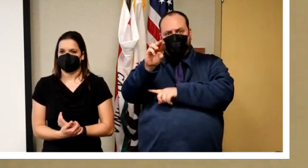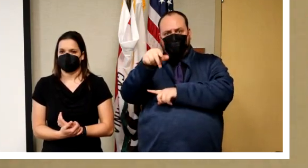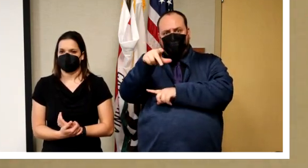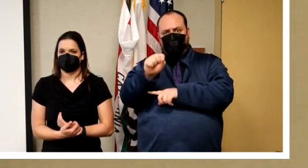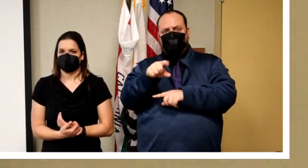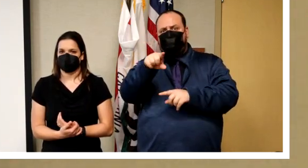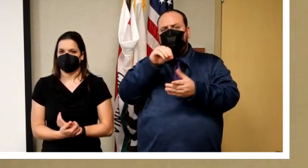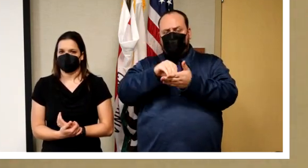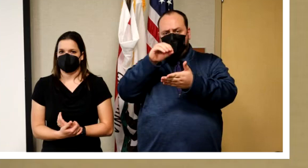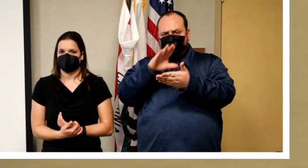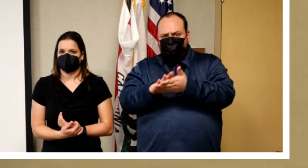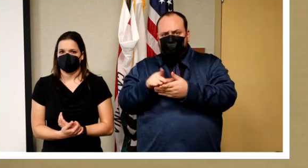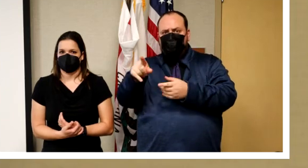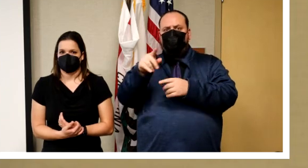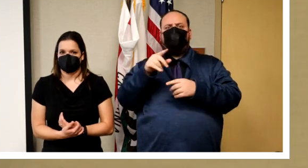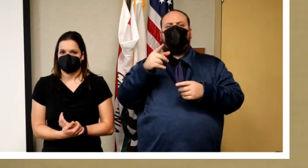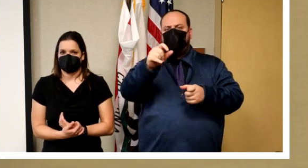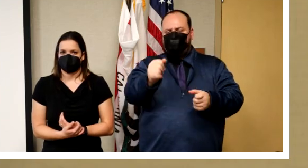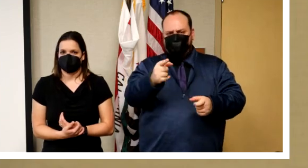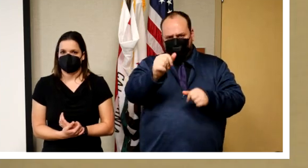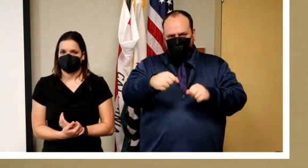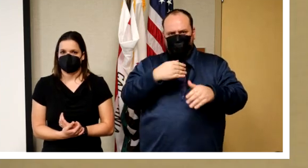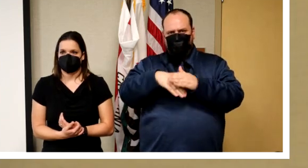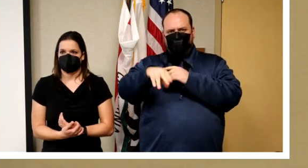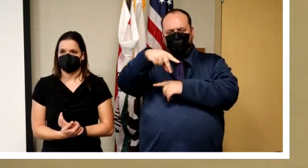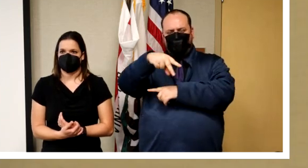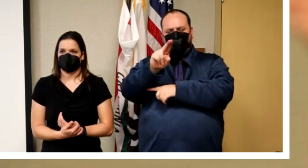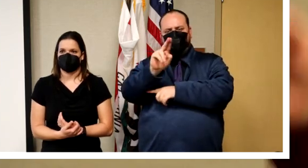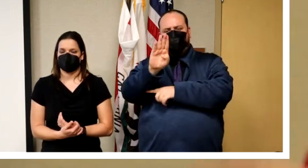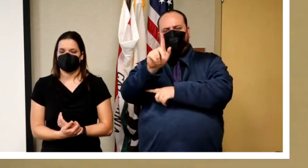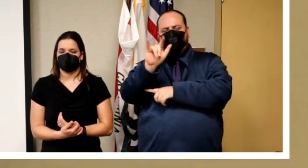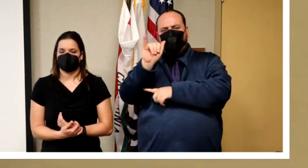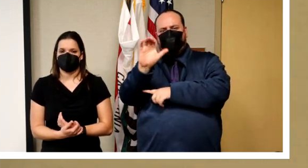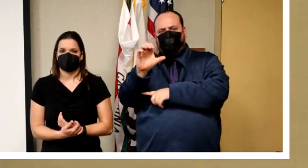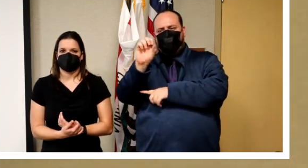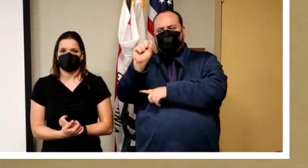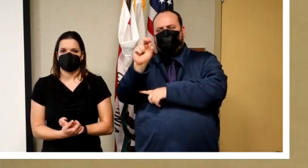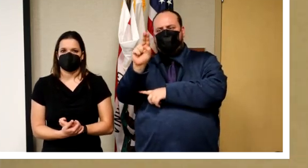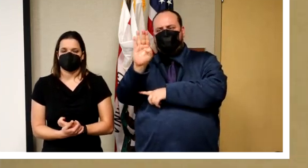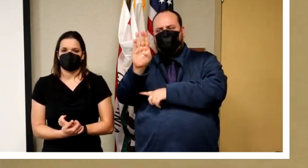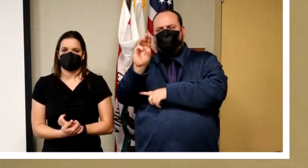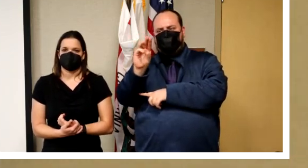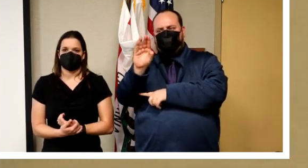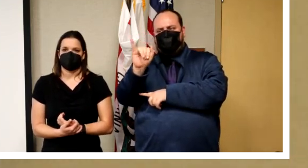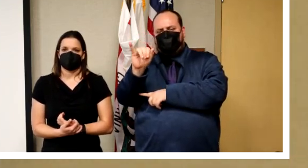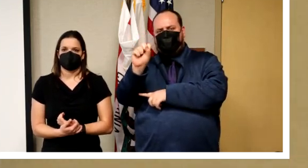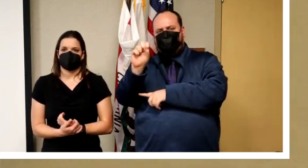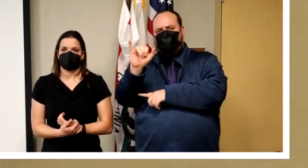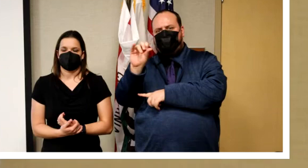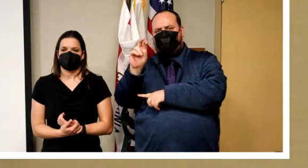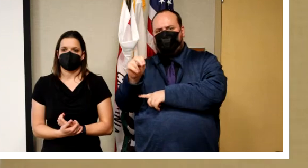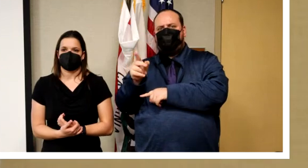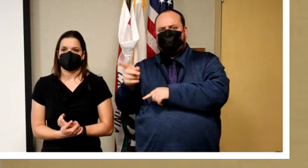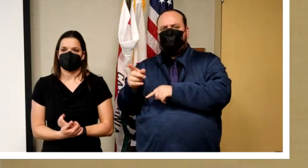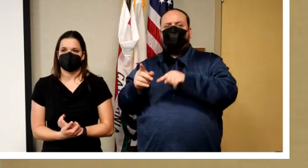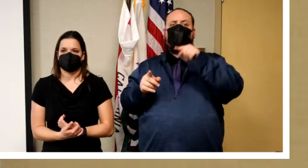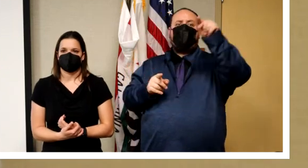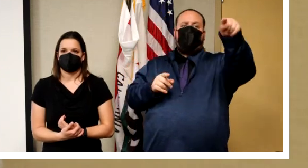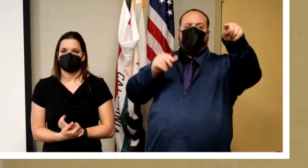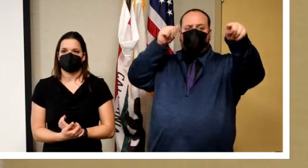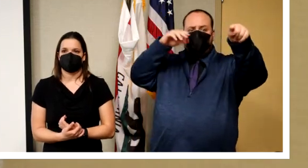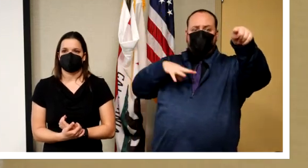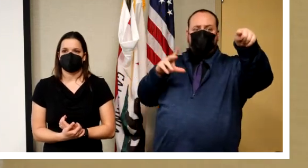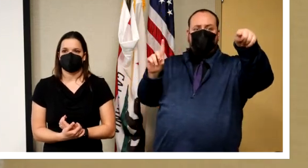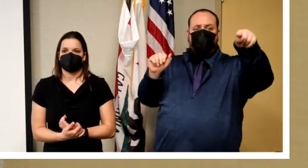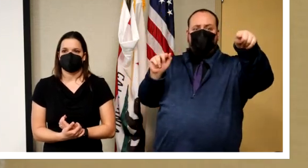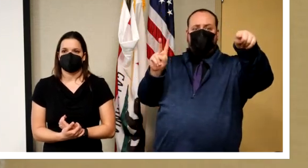2, and 3, public submission 1, 2 through 9, or whatever it is. Same, treated exactly the same for the board to choose. February 2nd would be the date that